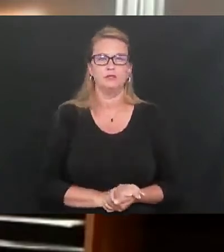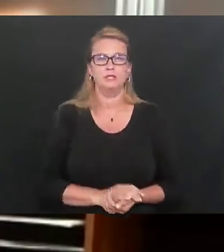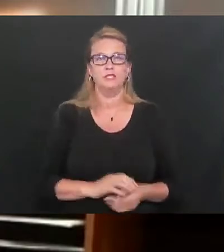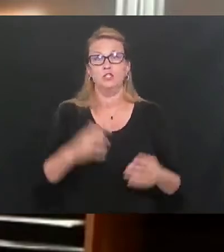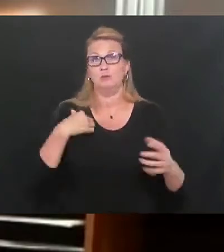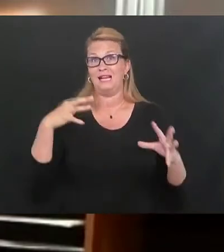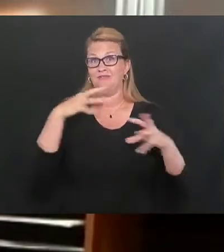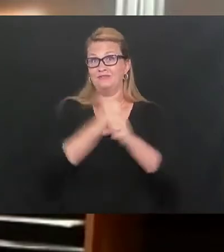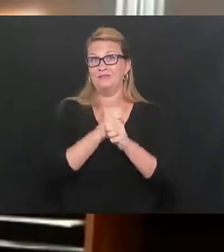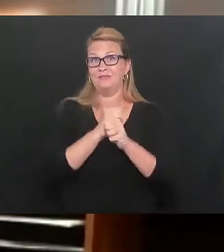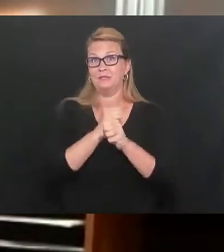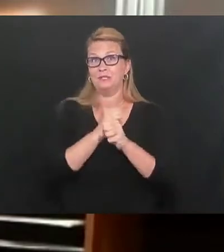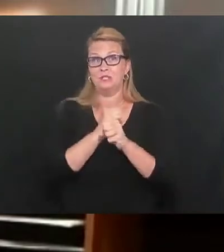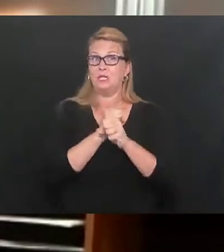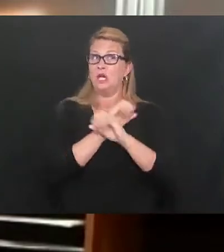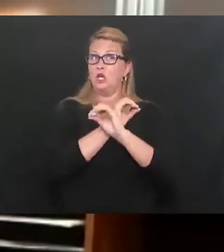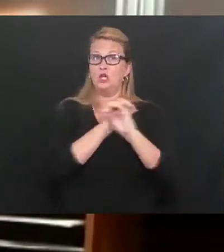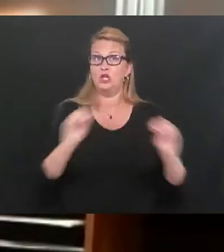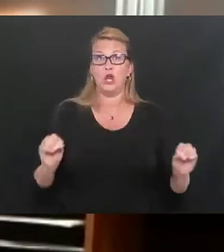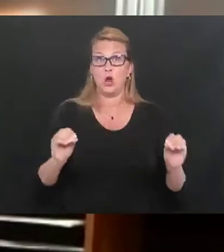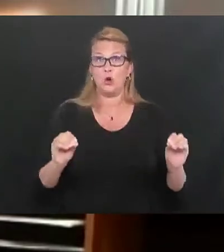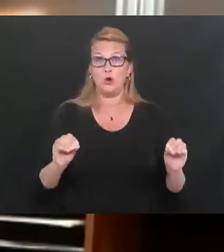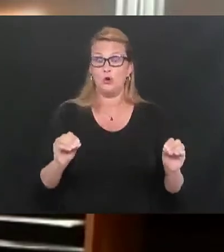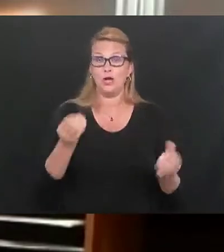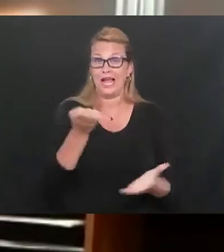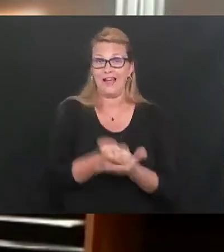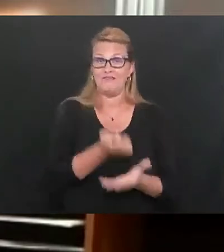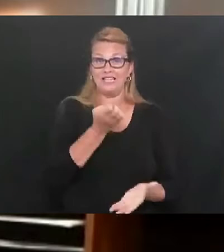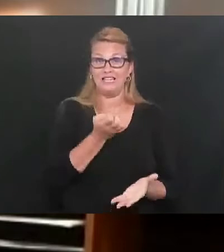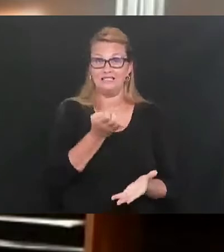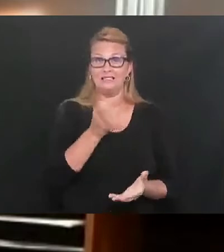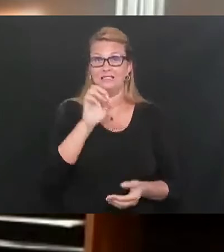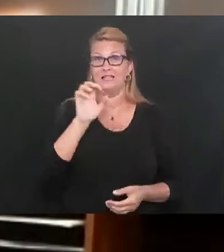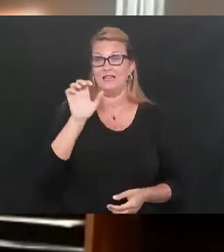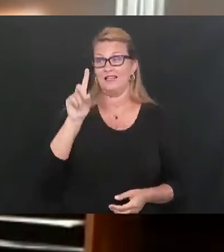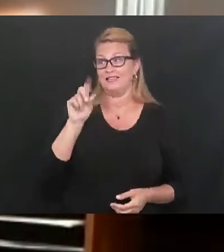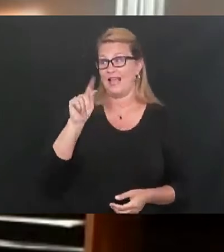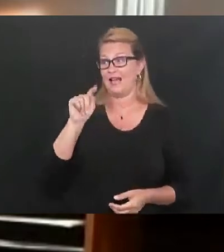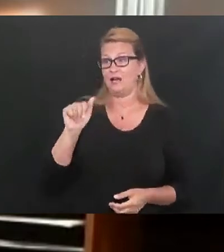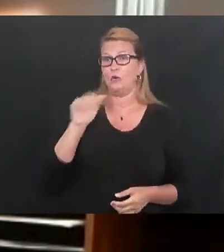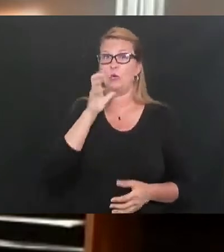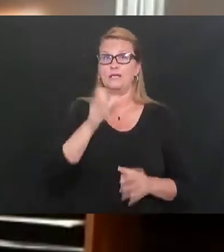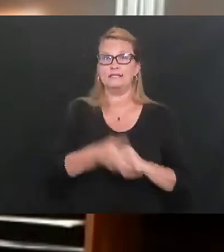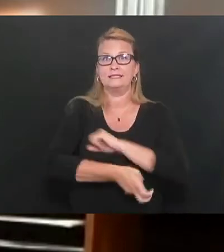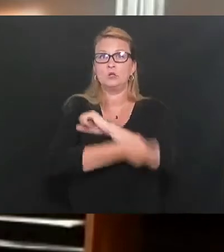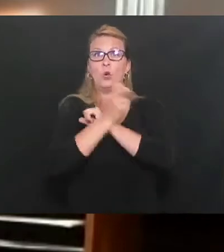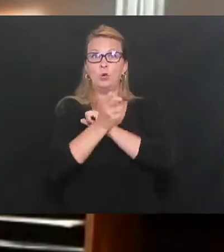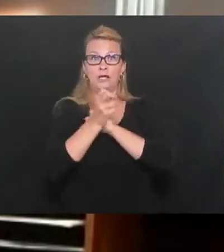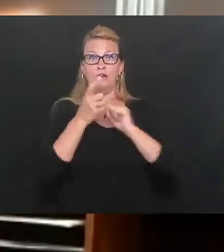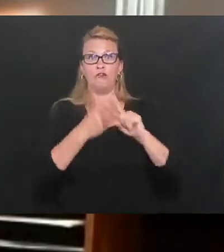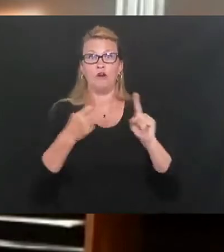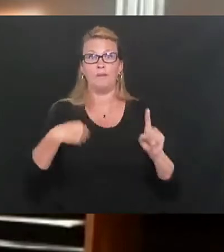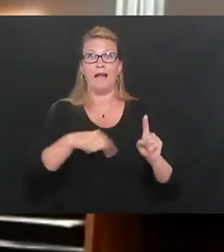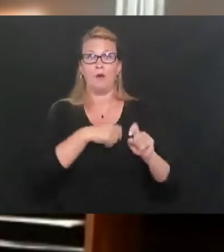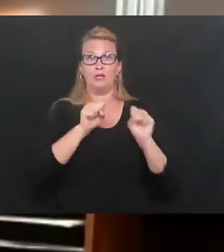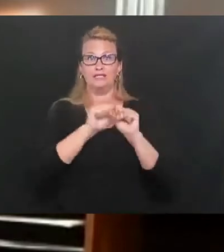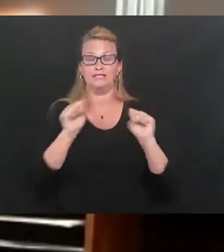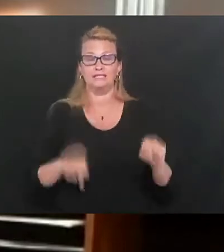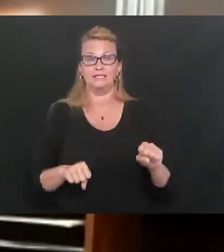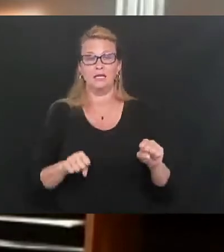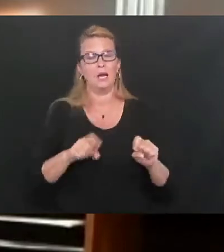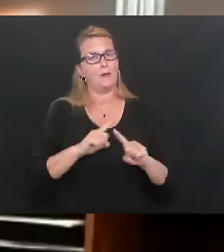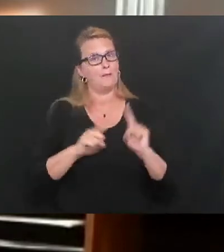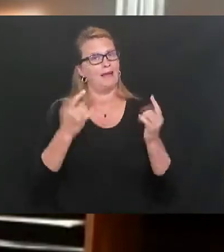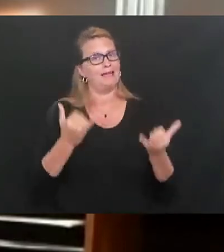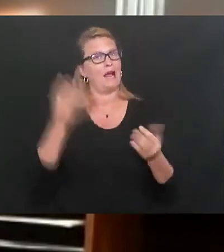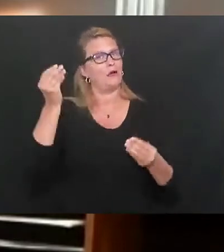up, there's no indication that any data was extracted from the database. However, we did send a letter out as a precaution